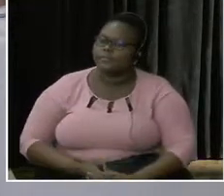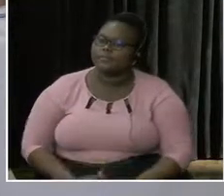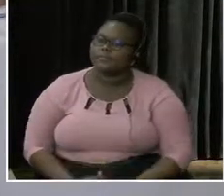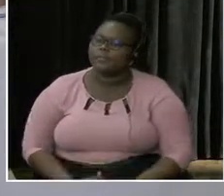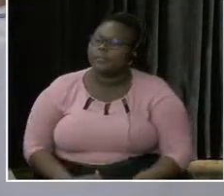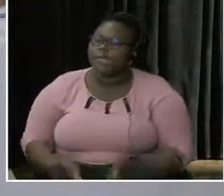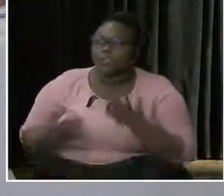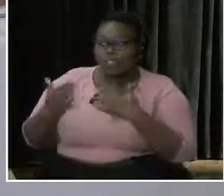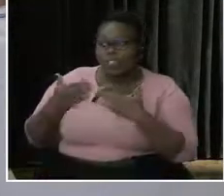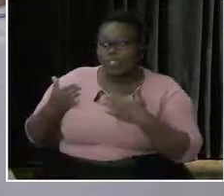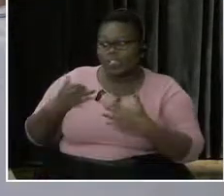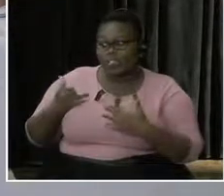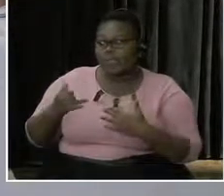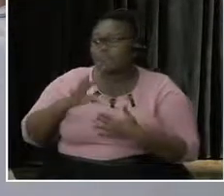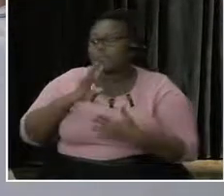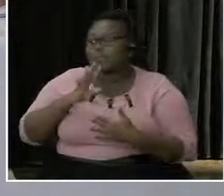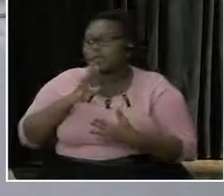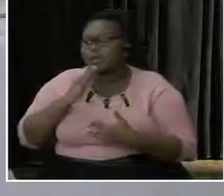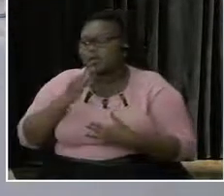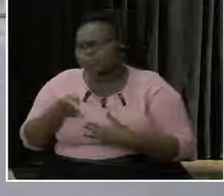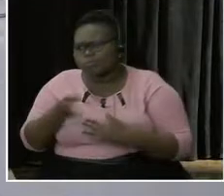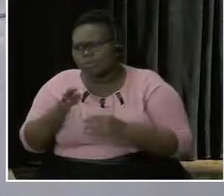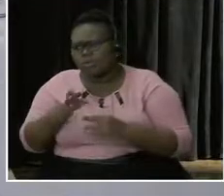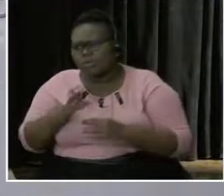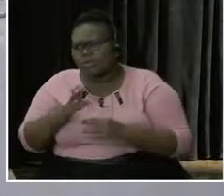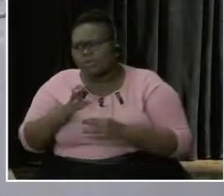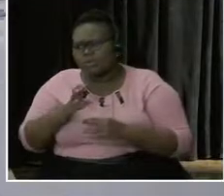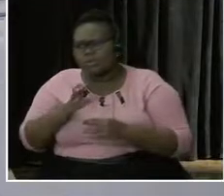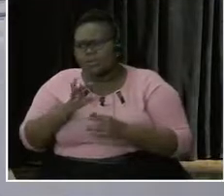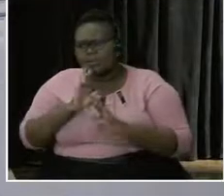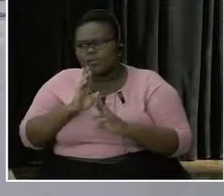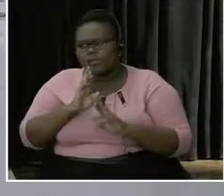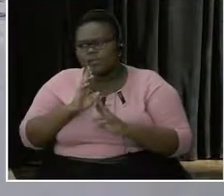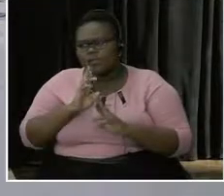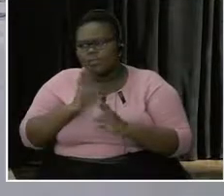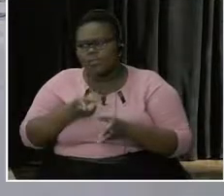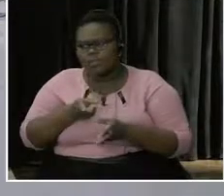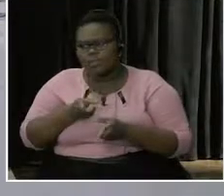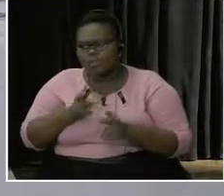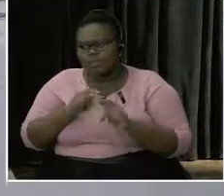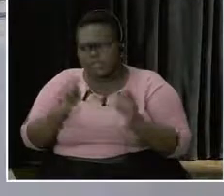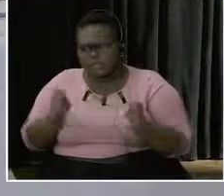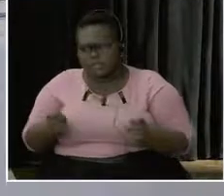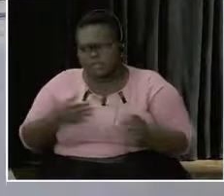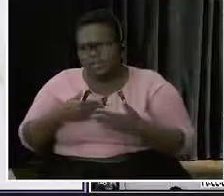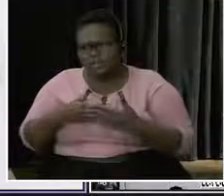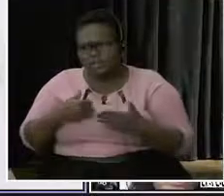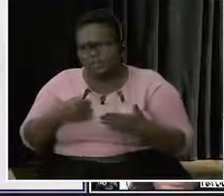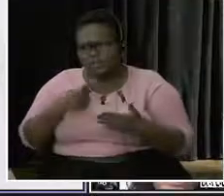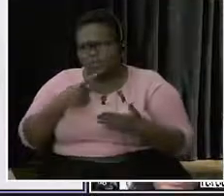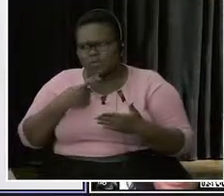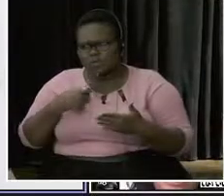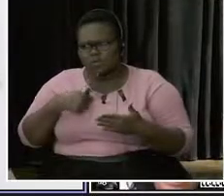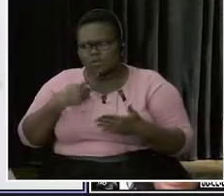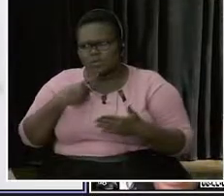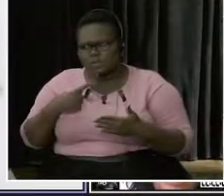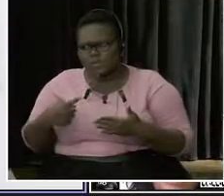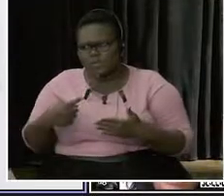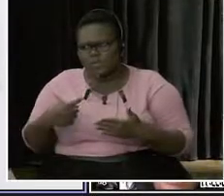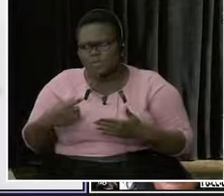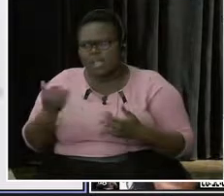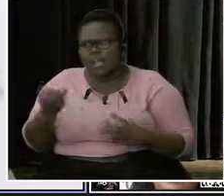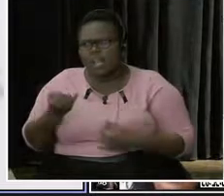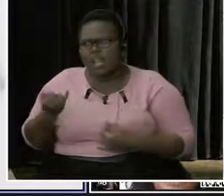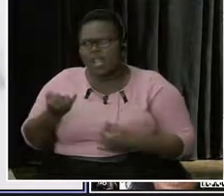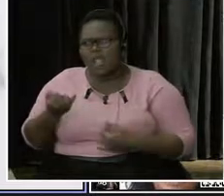Thank you, Speaker. Speaker, this report tabled, as I've said to you previously, is more like a wish list than a safety plan